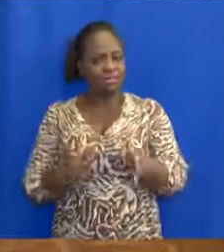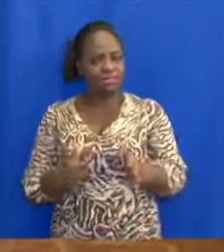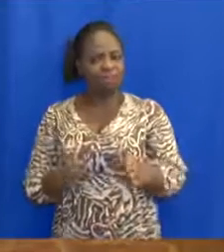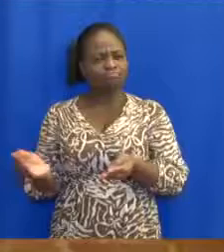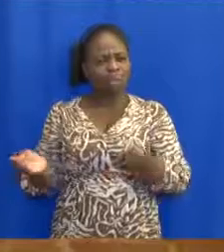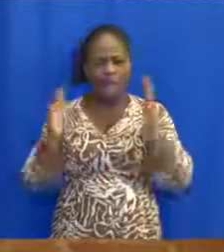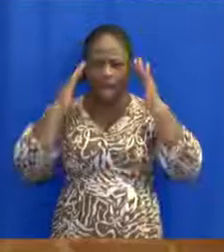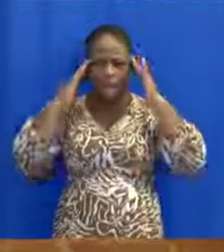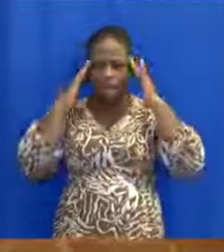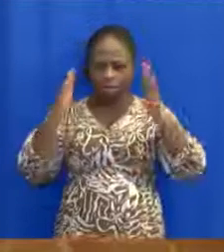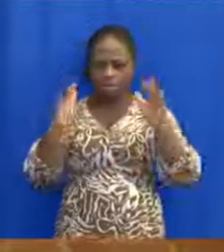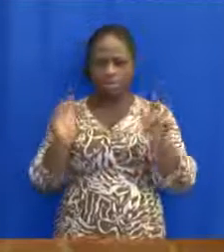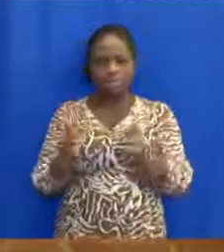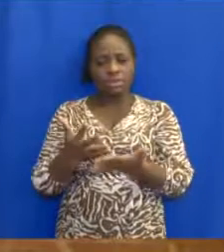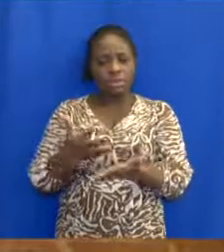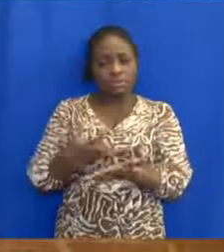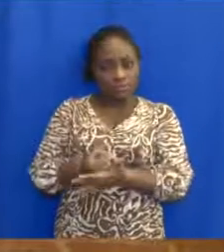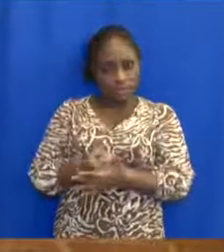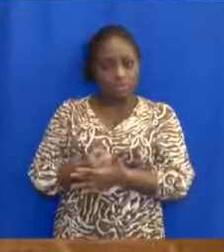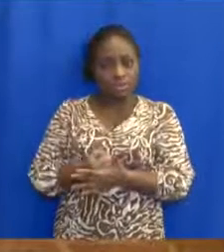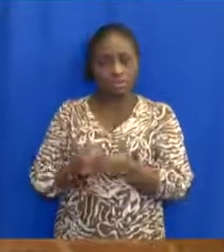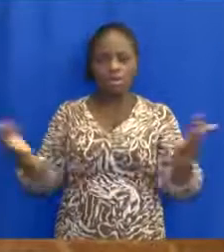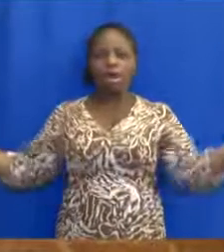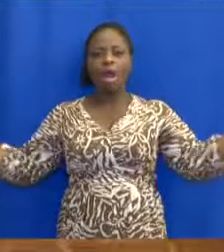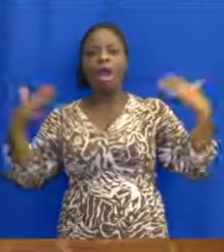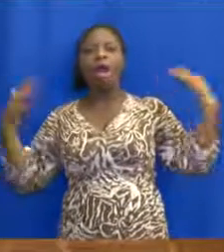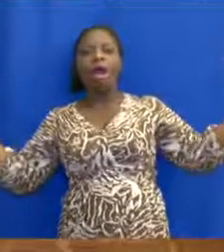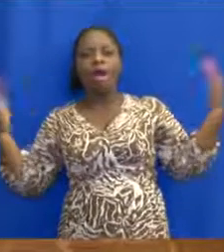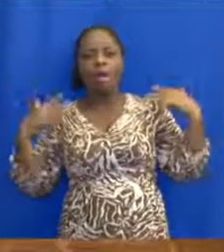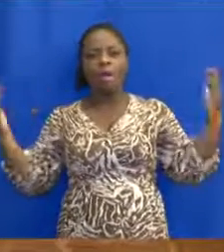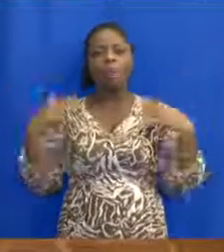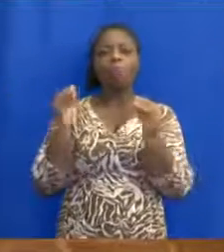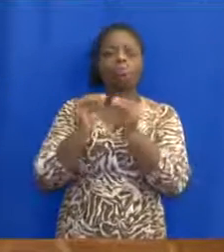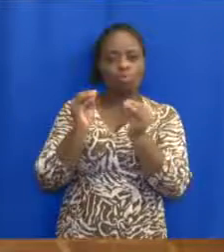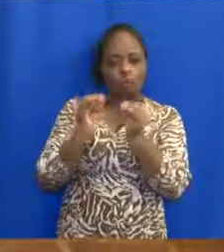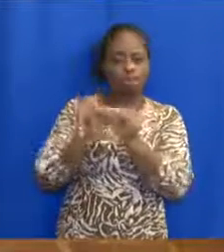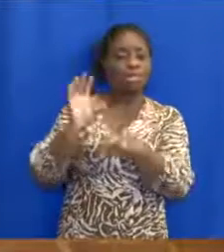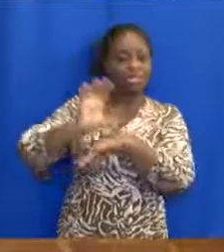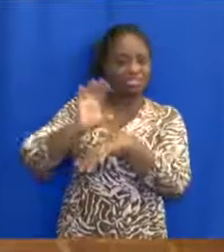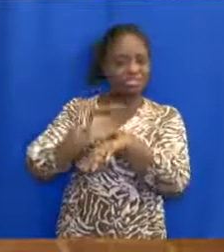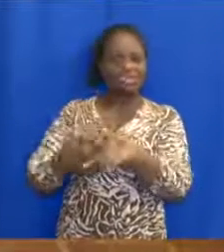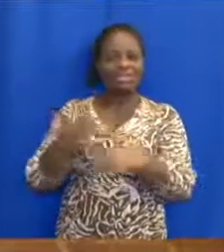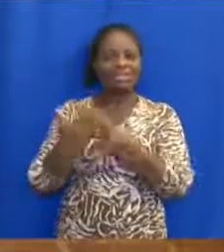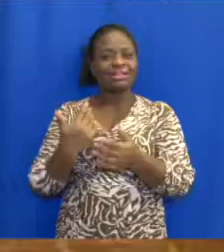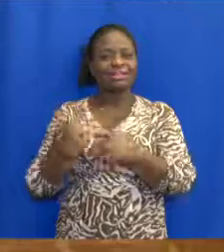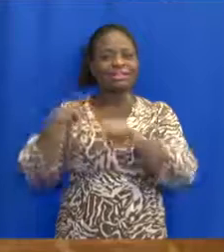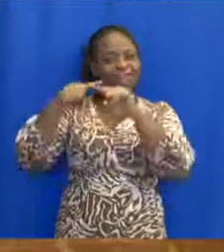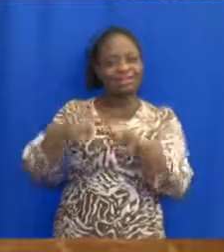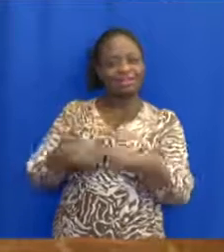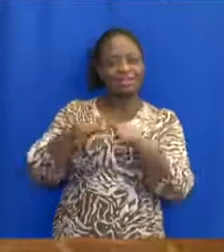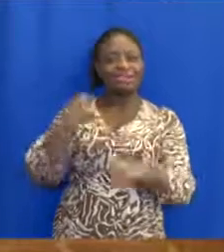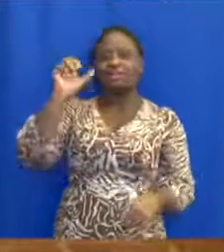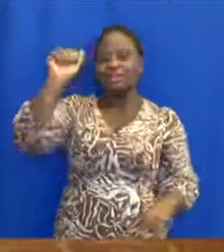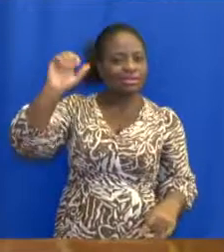greater attention to the fresh air ventilation of their premises, rather than relying on the use of